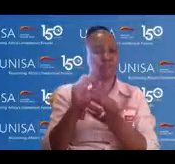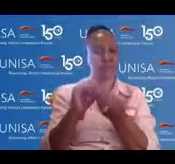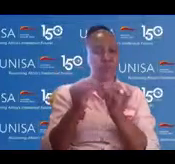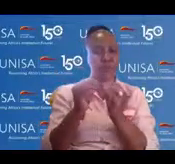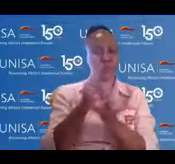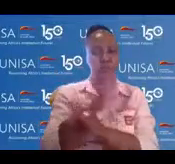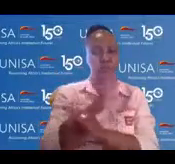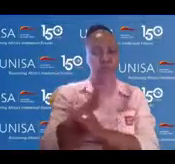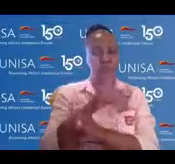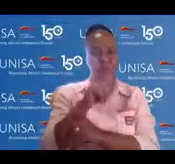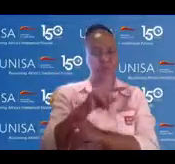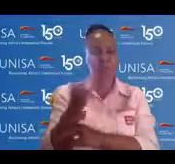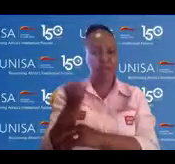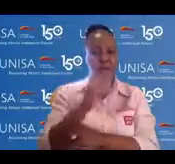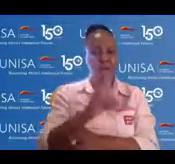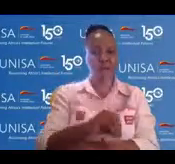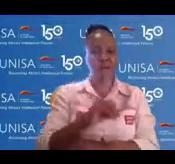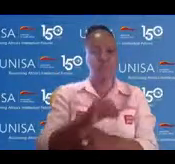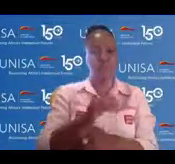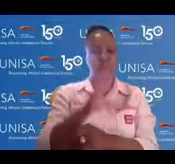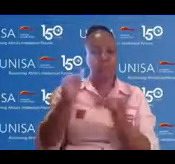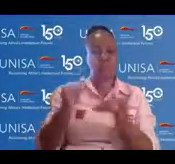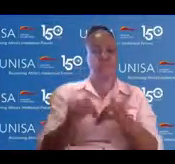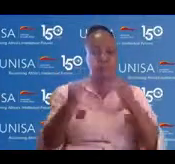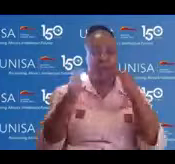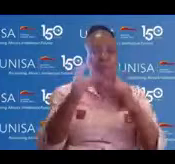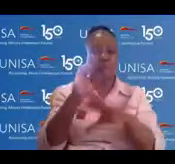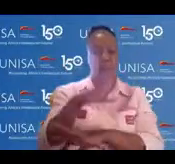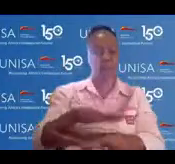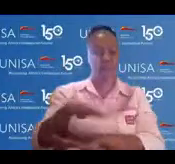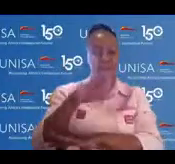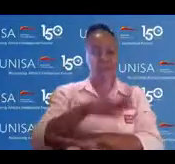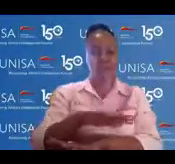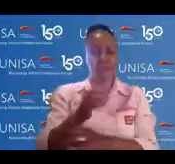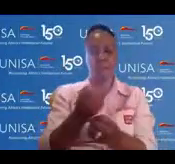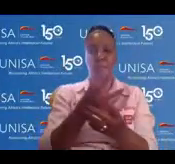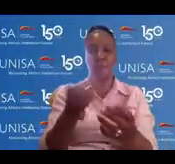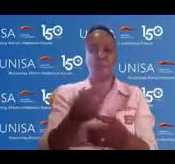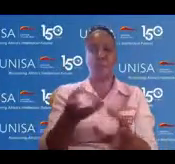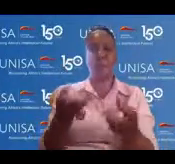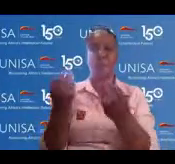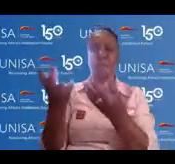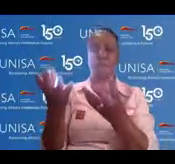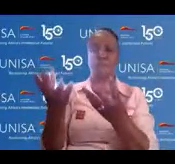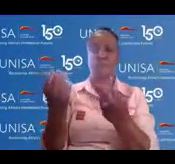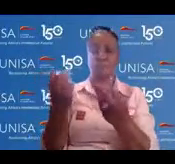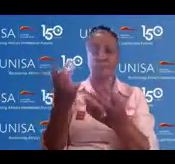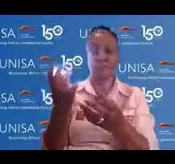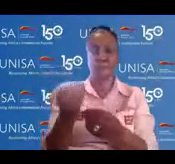academic environment. So well done there. A lot of you did get fabrication.